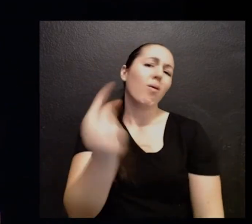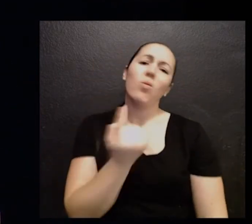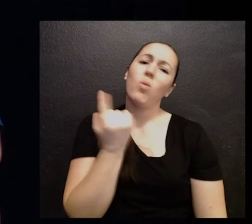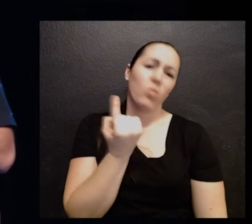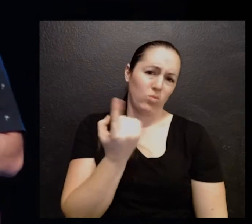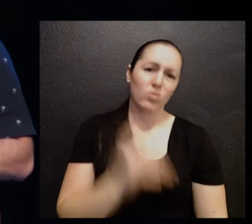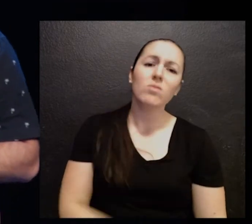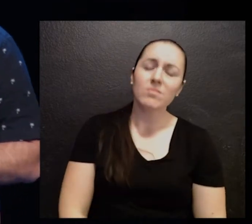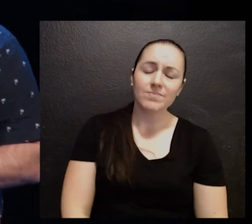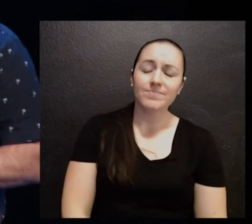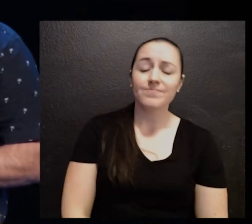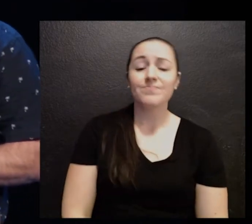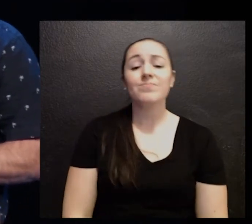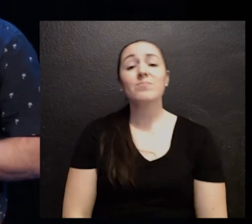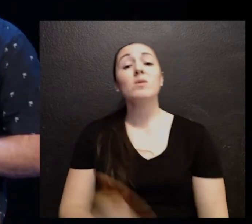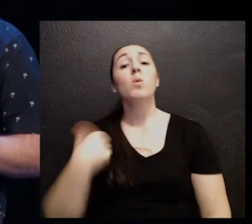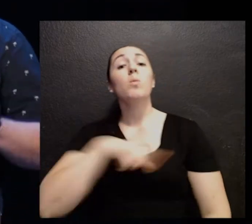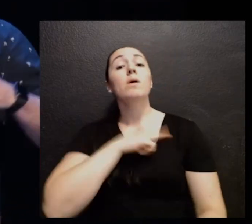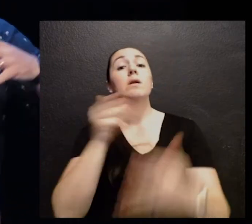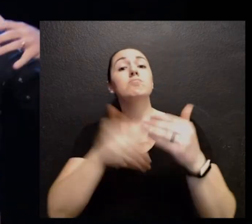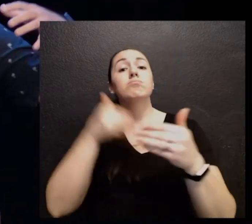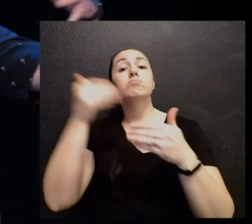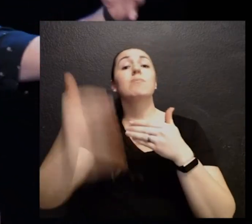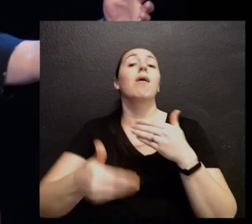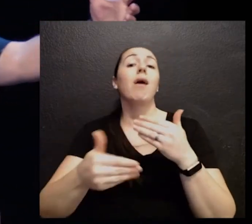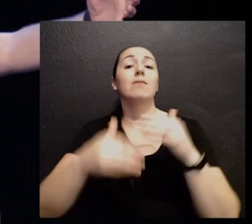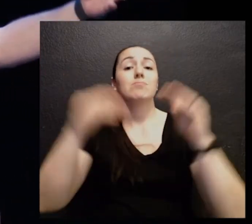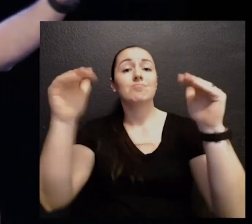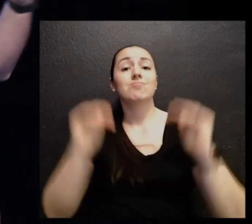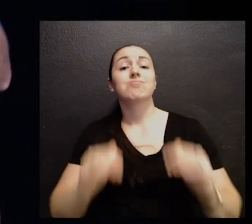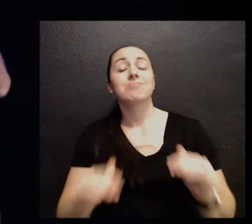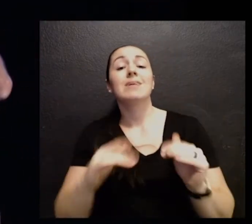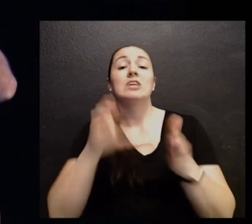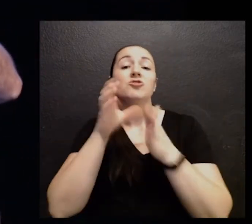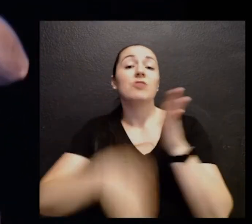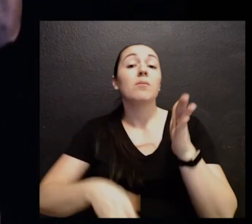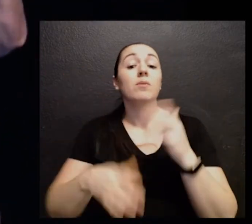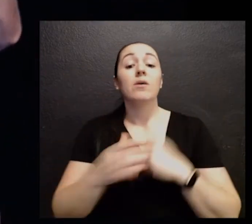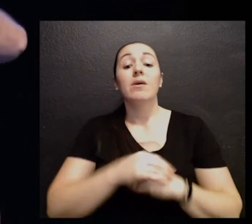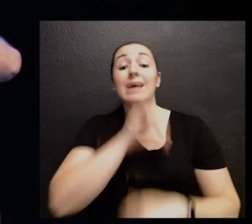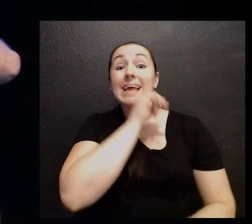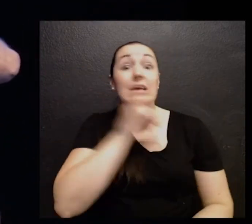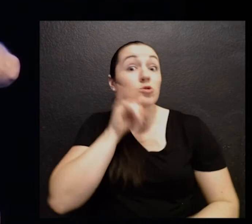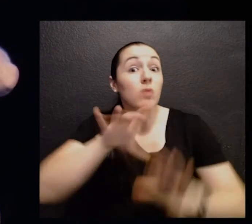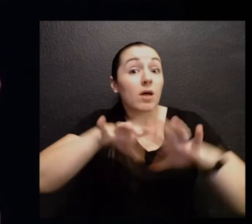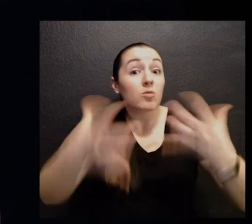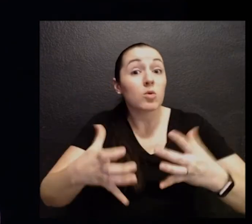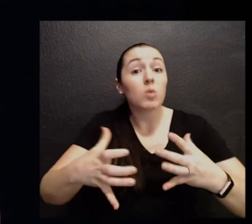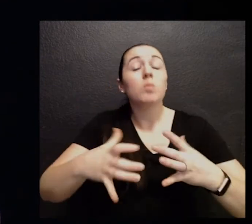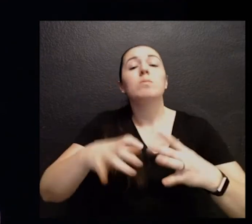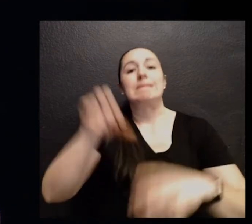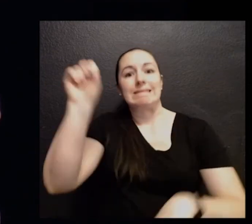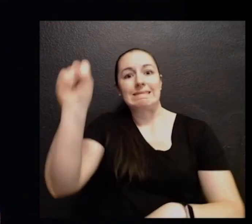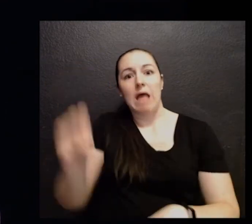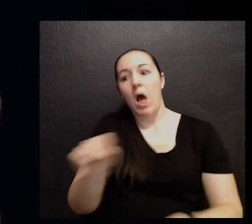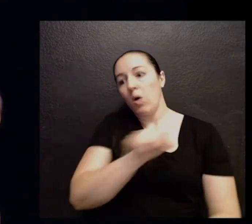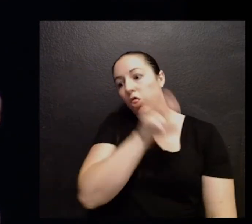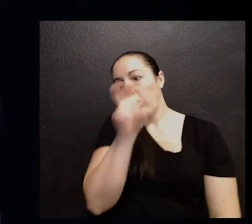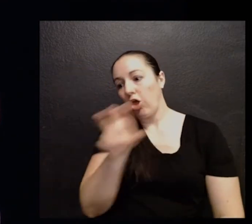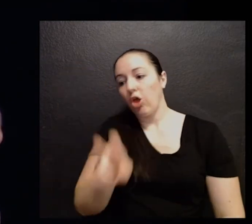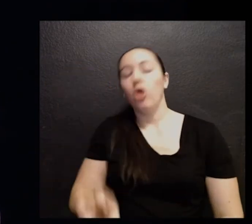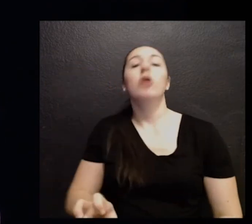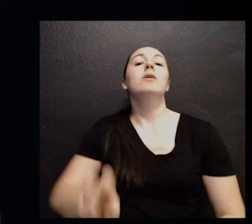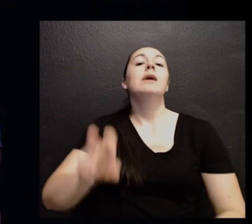Jump forward a few more chapters, and the Israelites, they're traveling south, and they reach a mountain, Mount